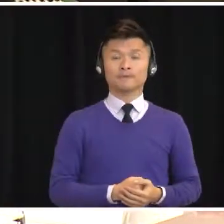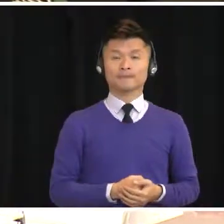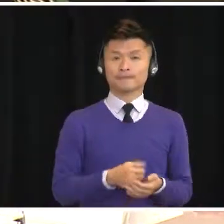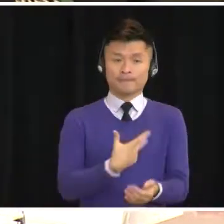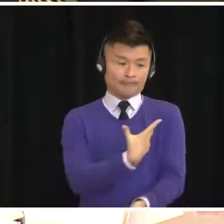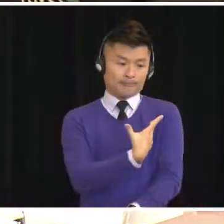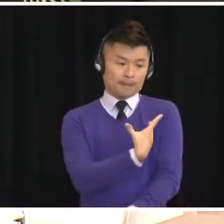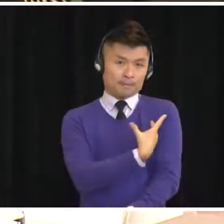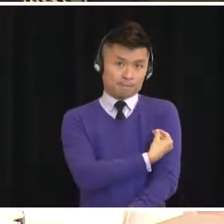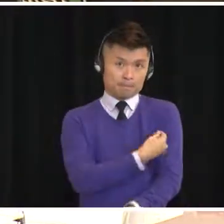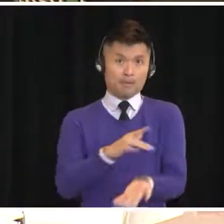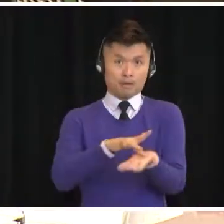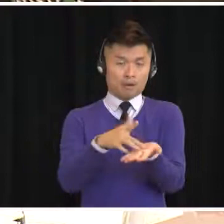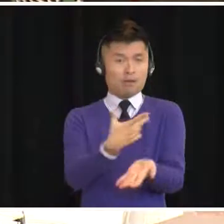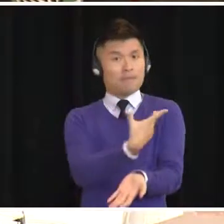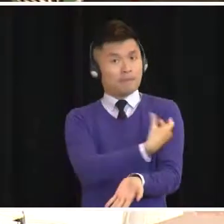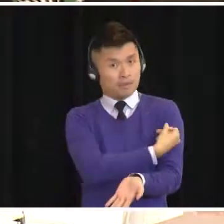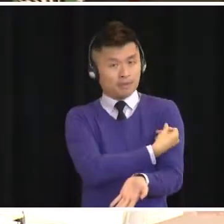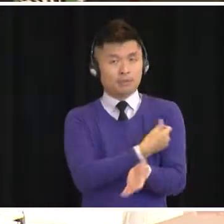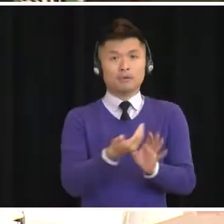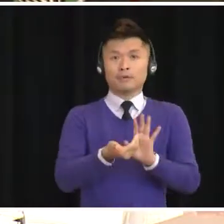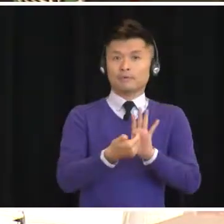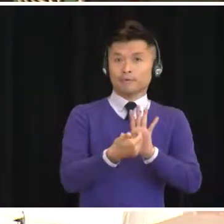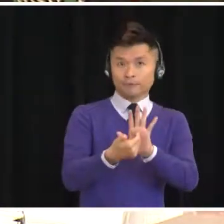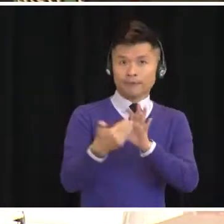to medical care,